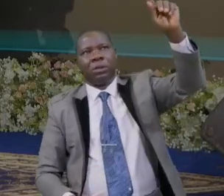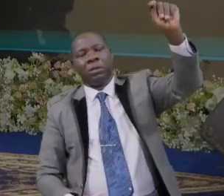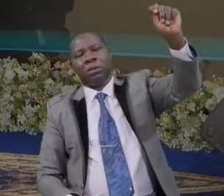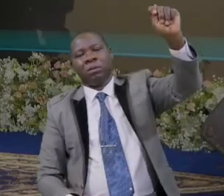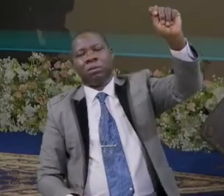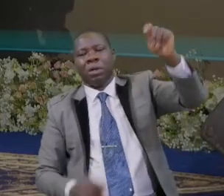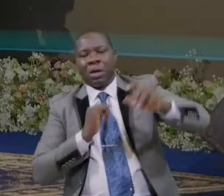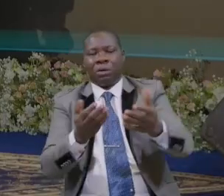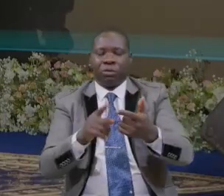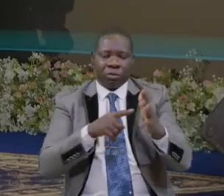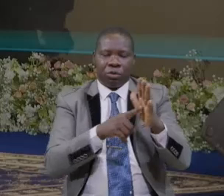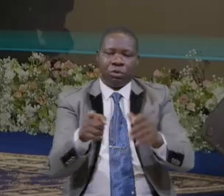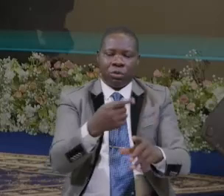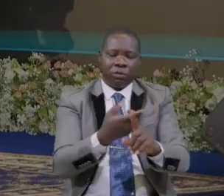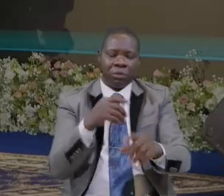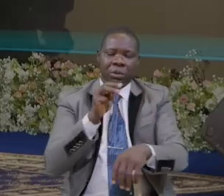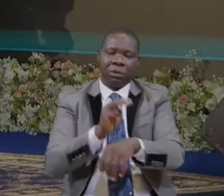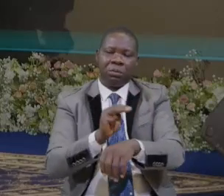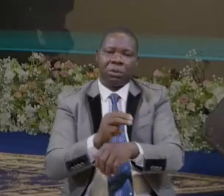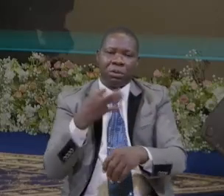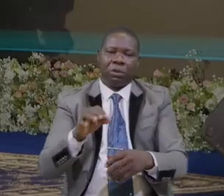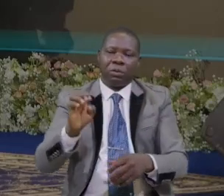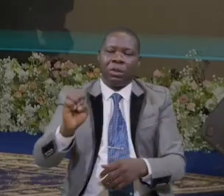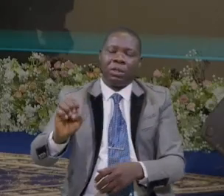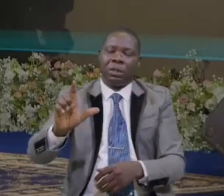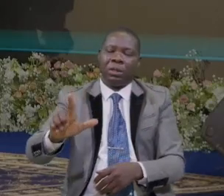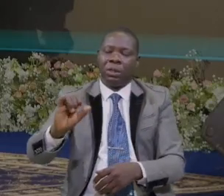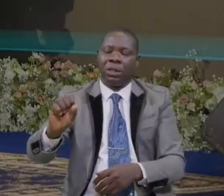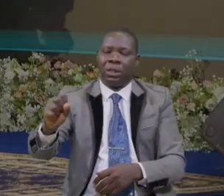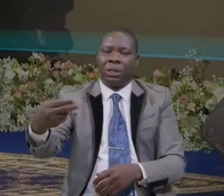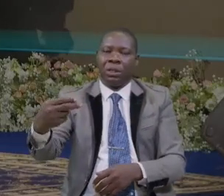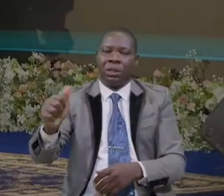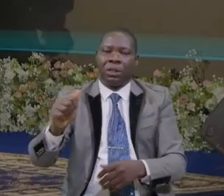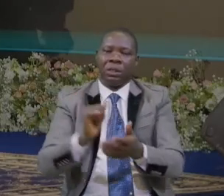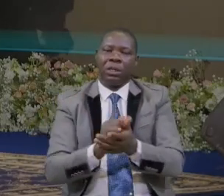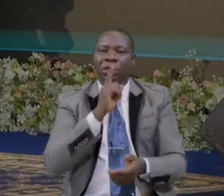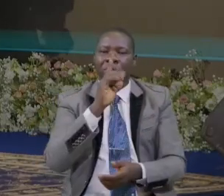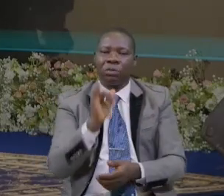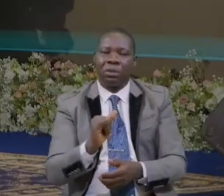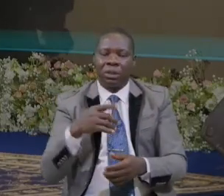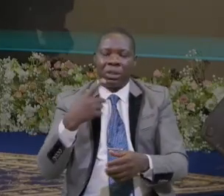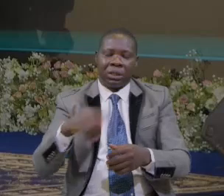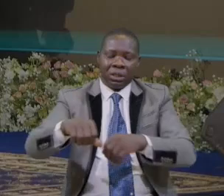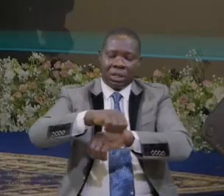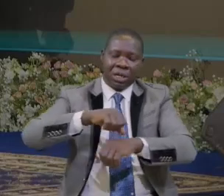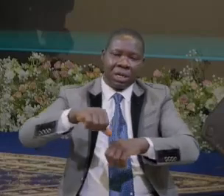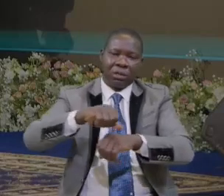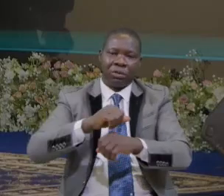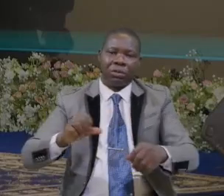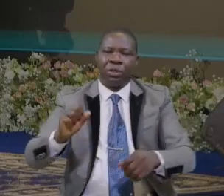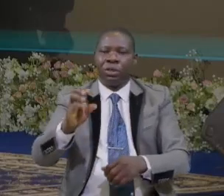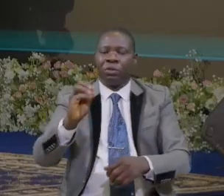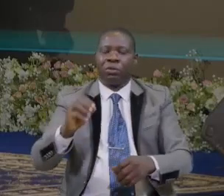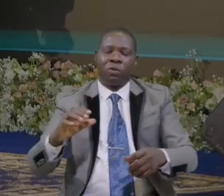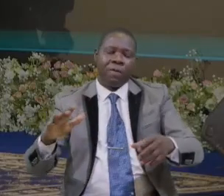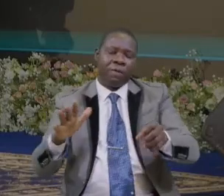ministry of Elisha that actually the anointing so equipped him